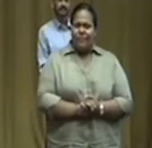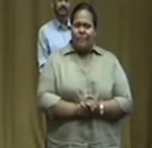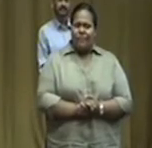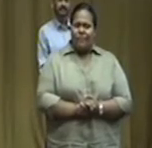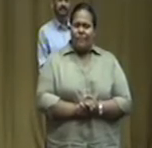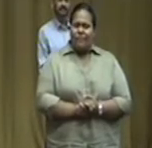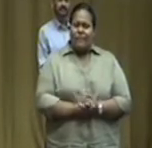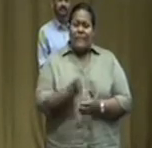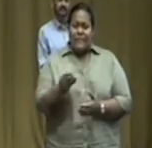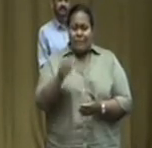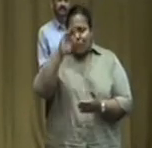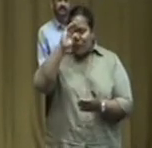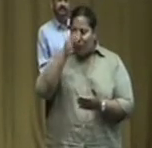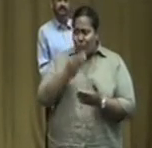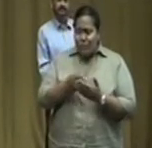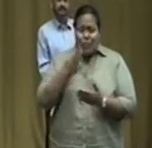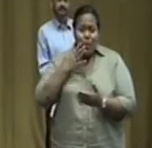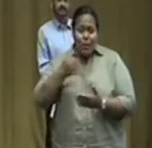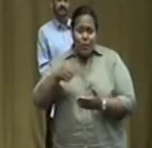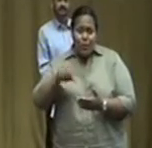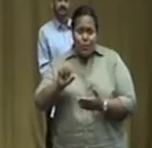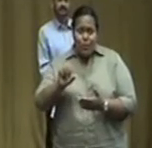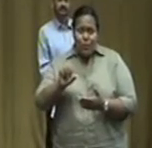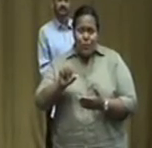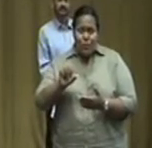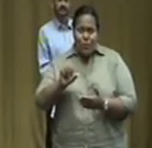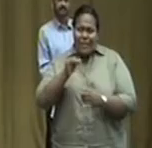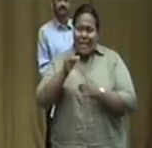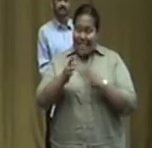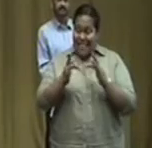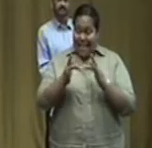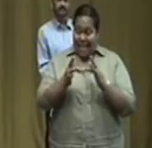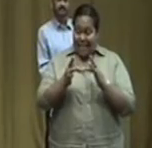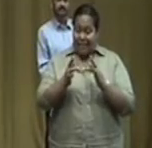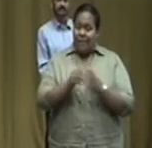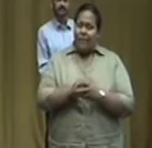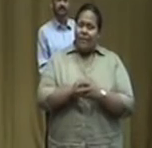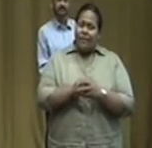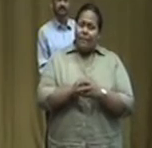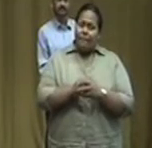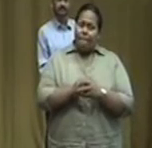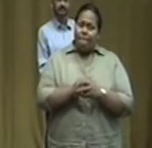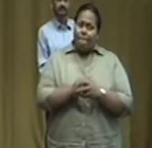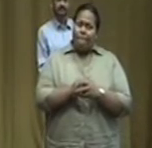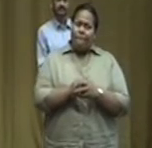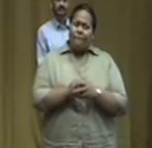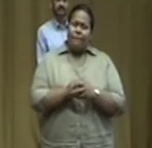Often the students, when they're using the internet, and not